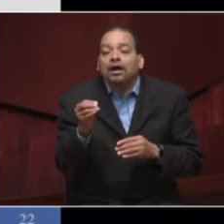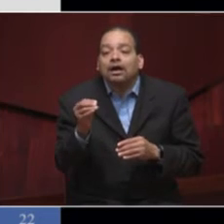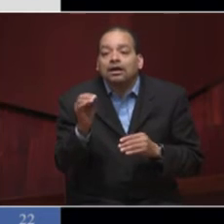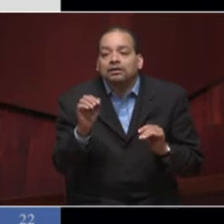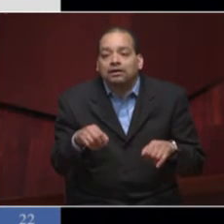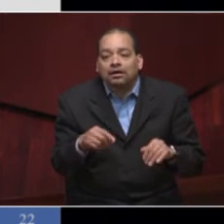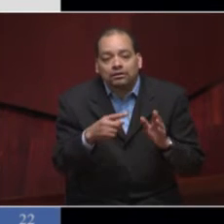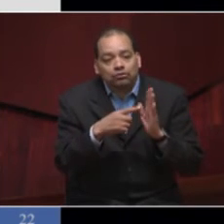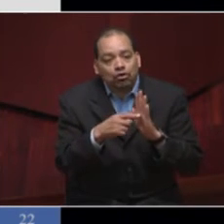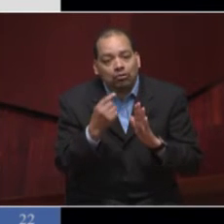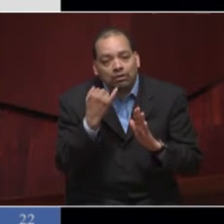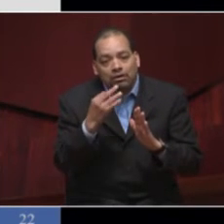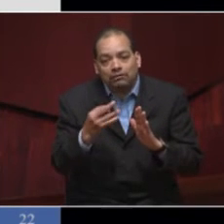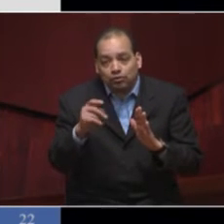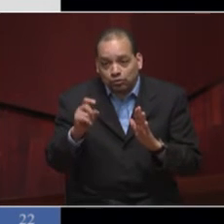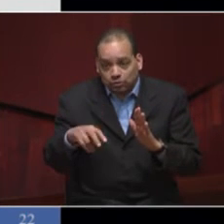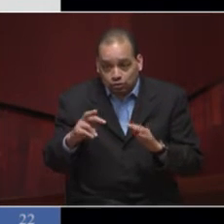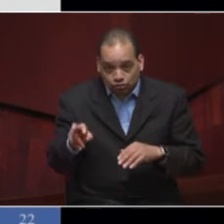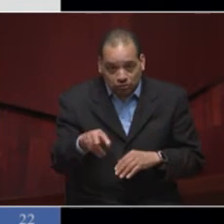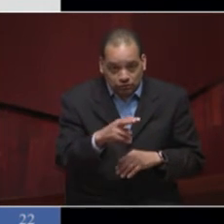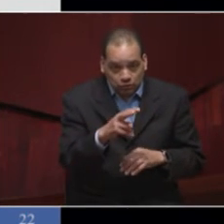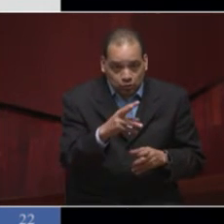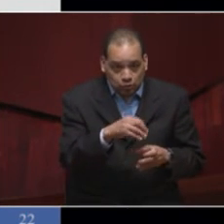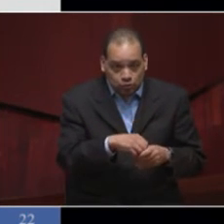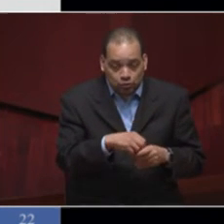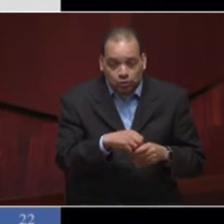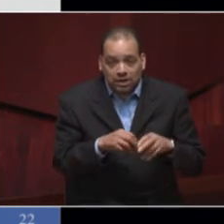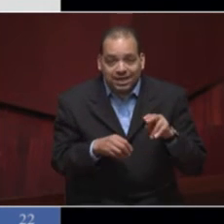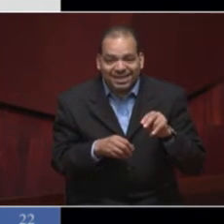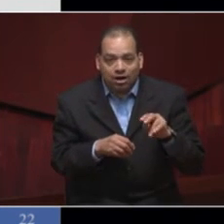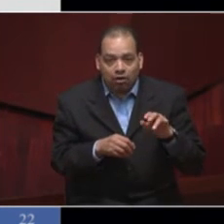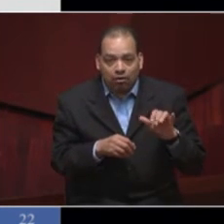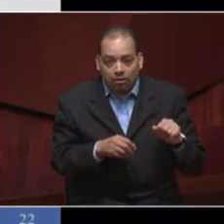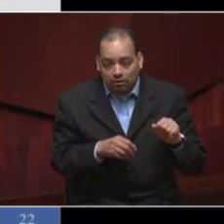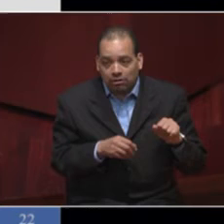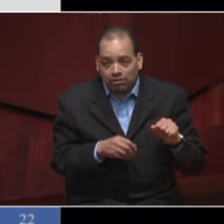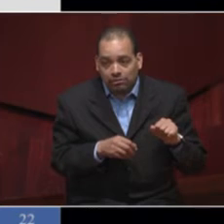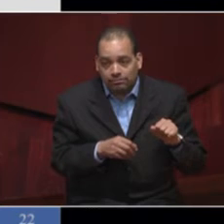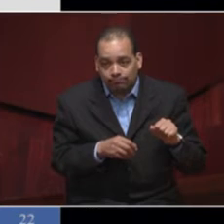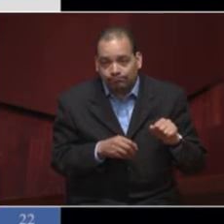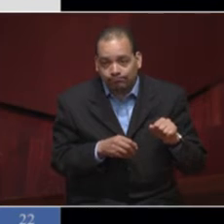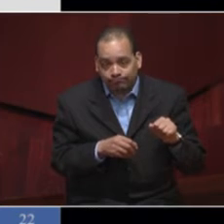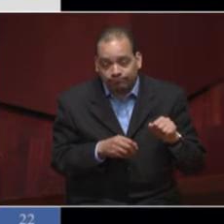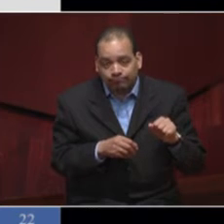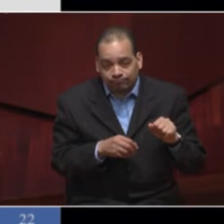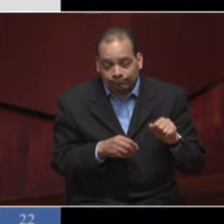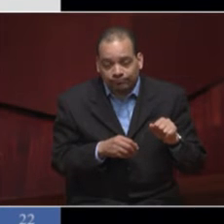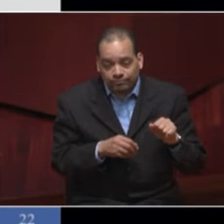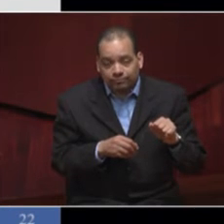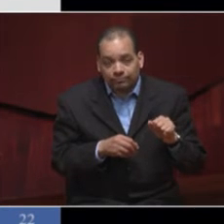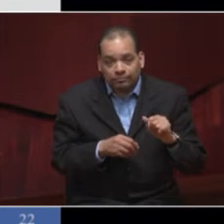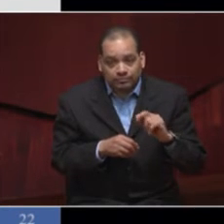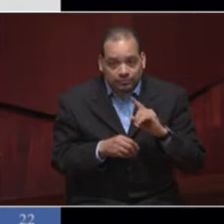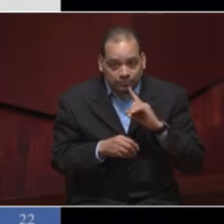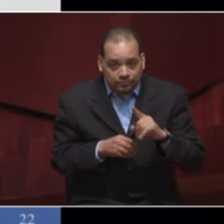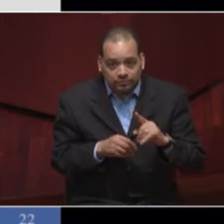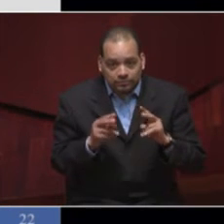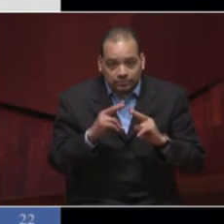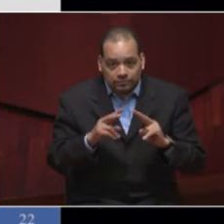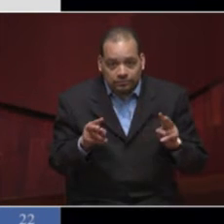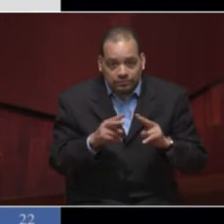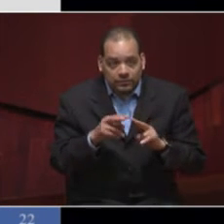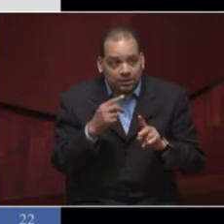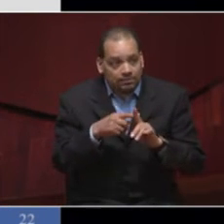whether or not they should be transferred into NARA's archival holdings. We've received very, very positive